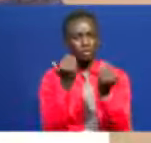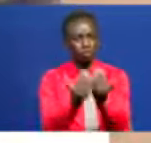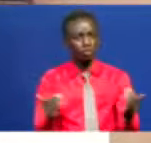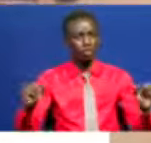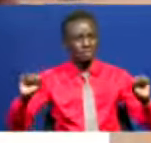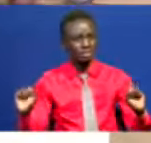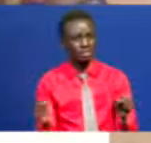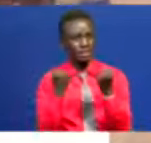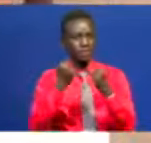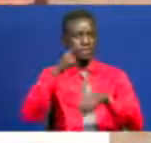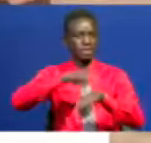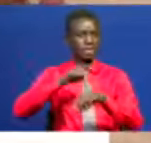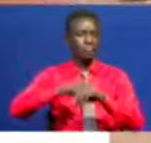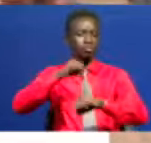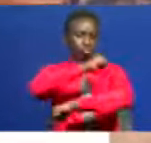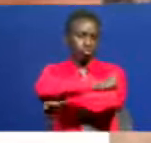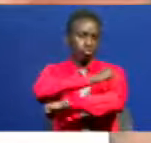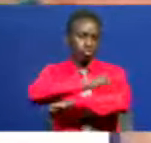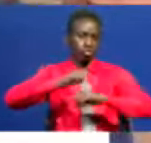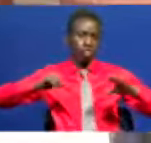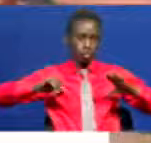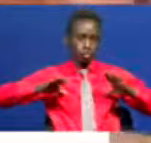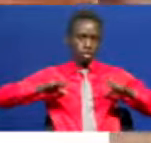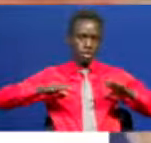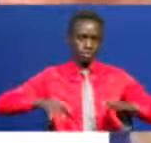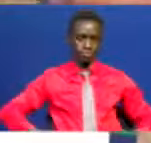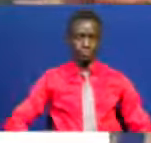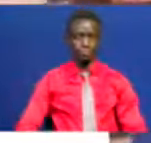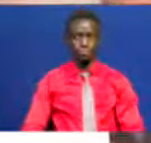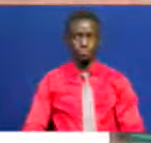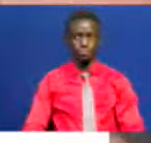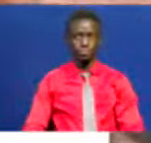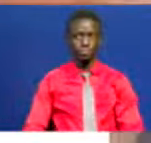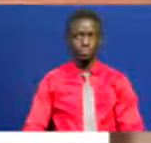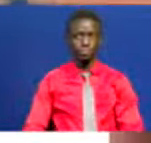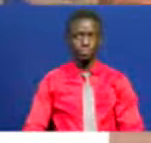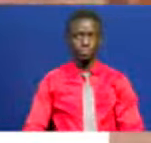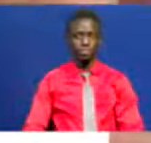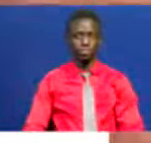during school holidays. Sarafina Robi for Easy Friday.